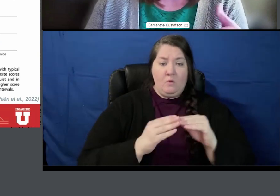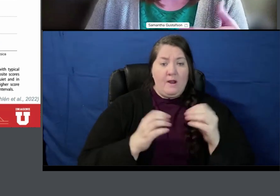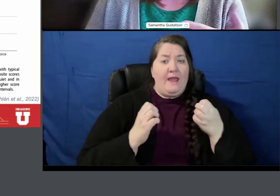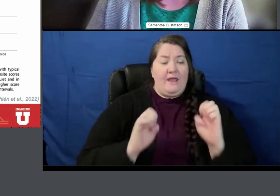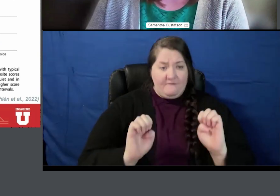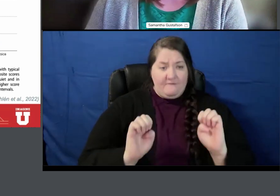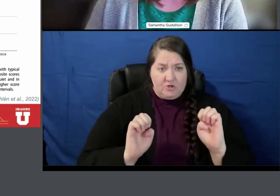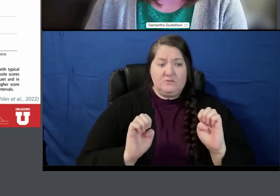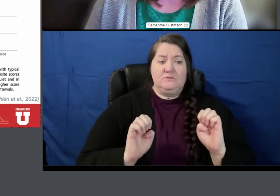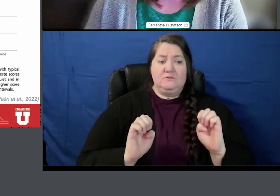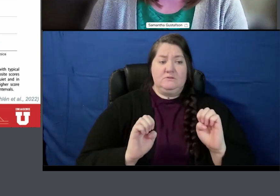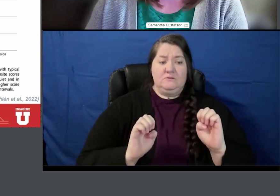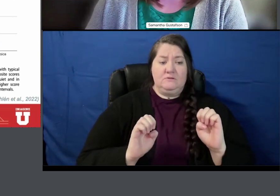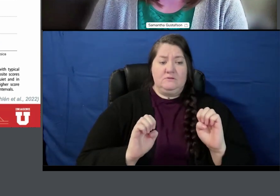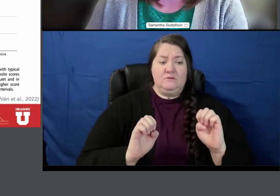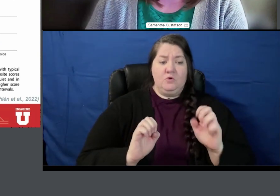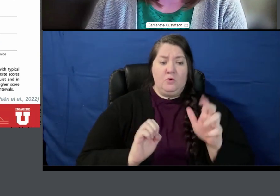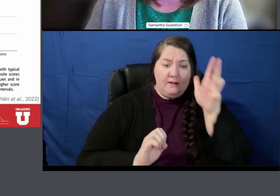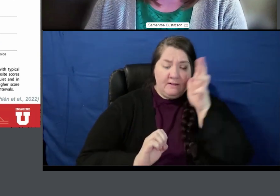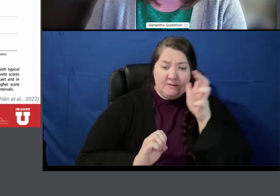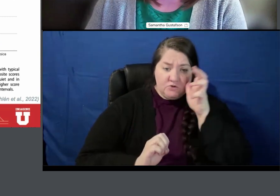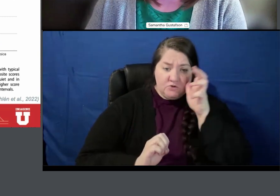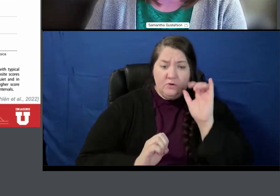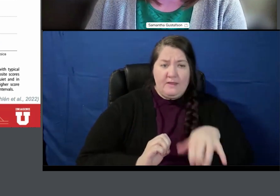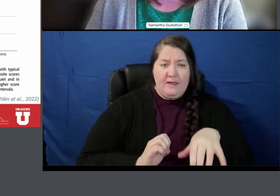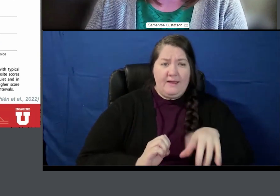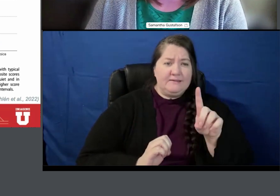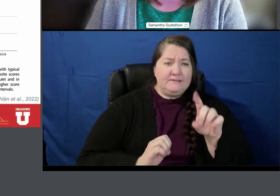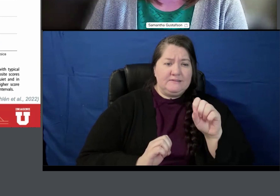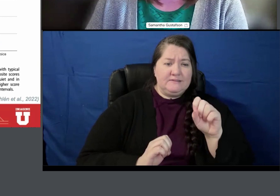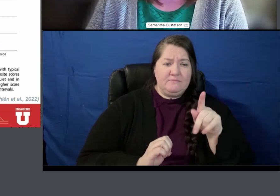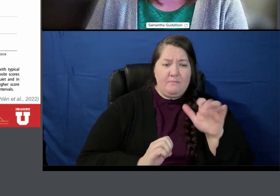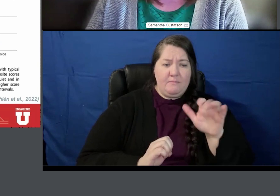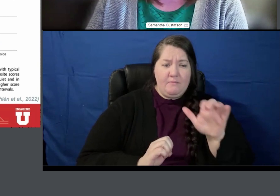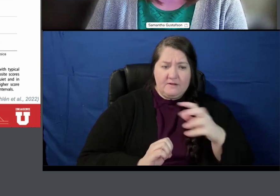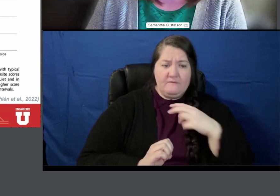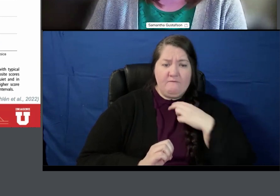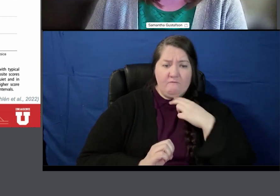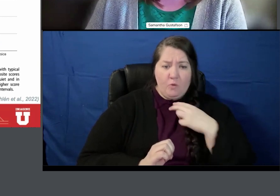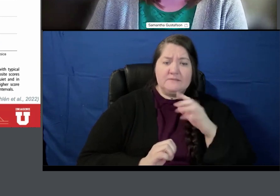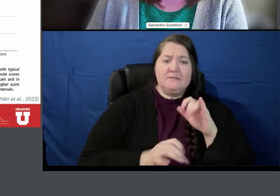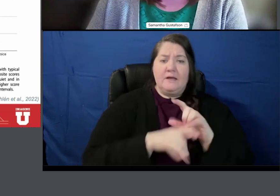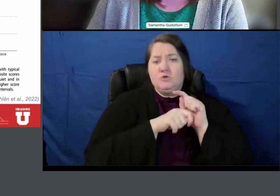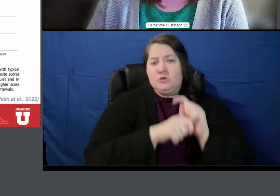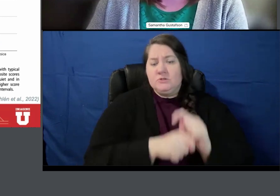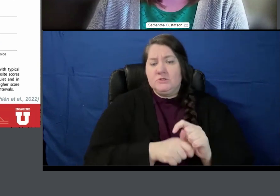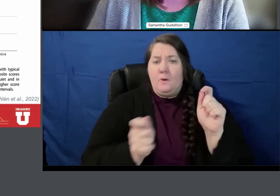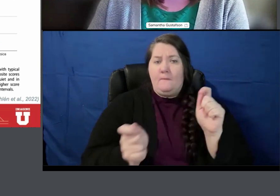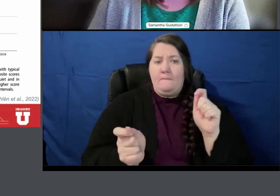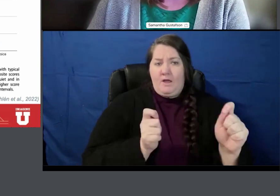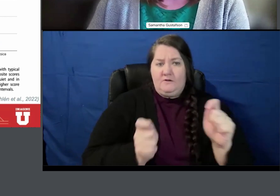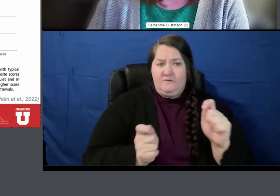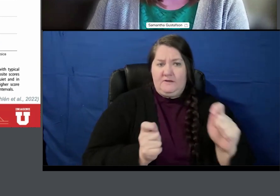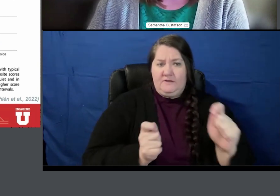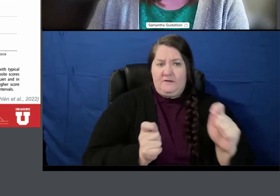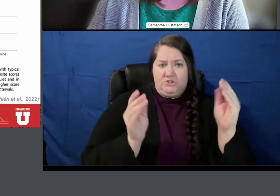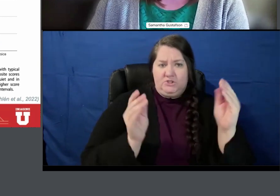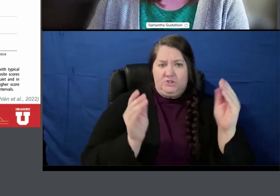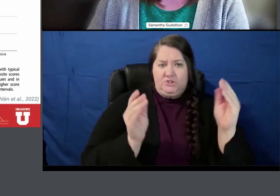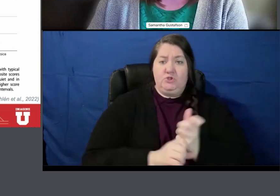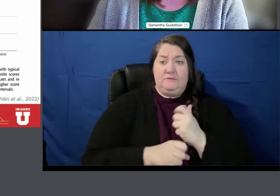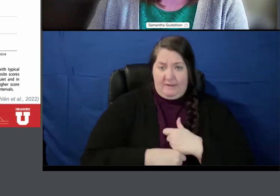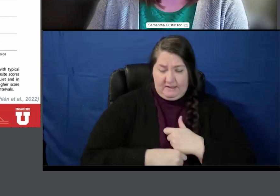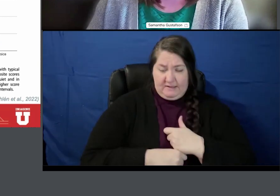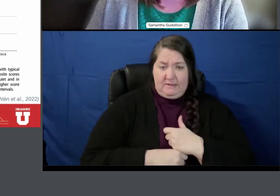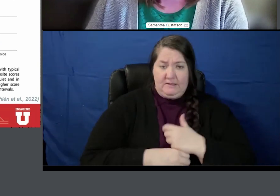it rated it more effortful to listen to that dysphonic voice, which again is the traditional modifications that teachers make in